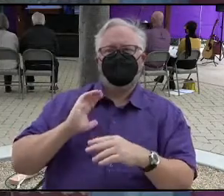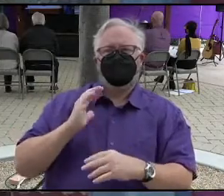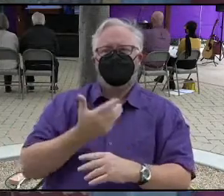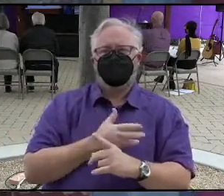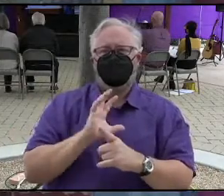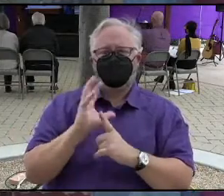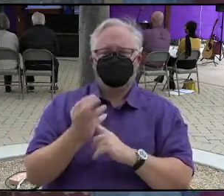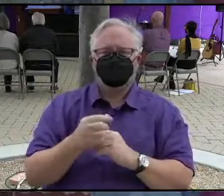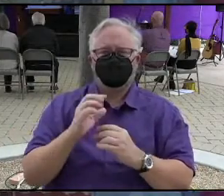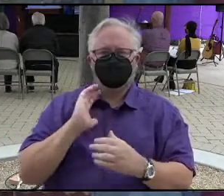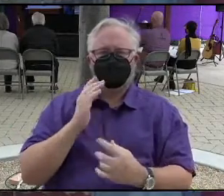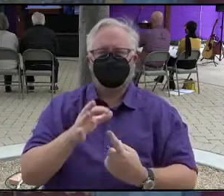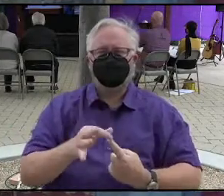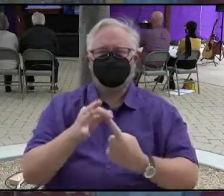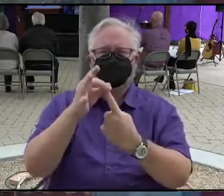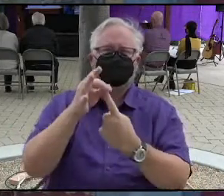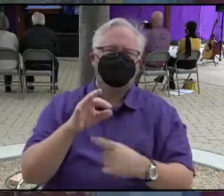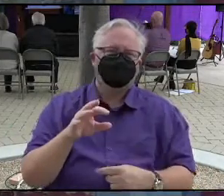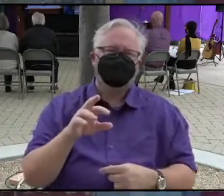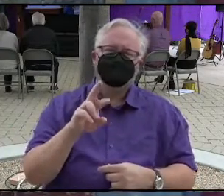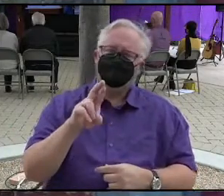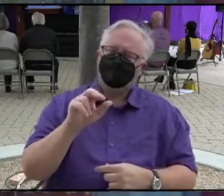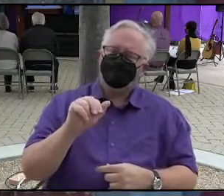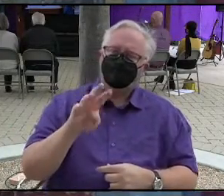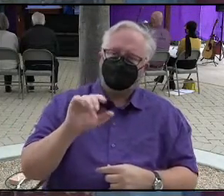ethnic, and religious heritages.